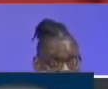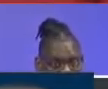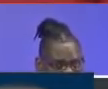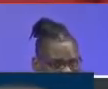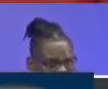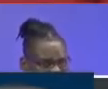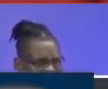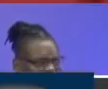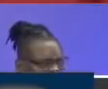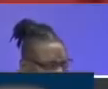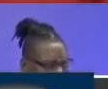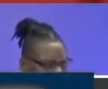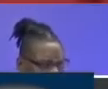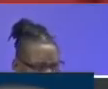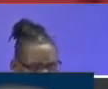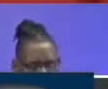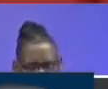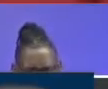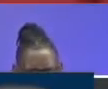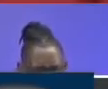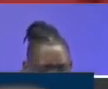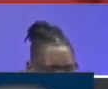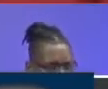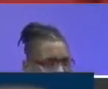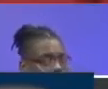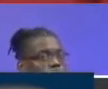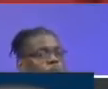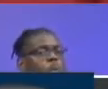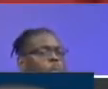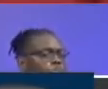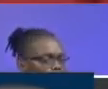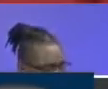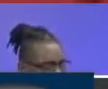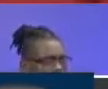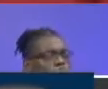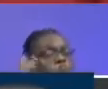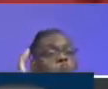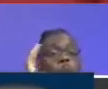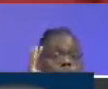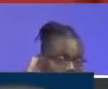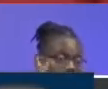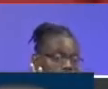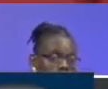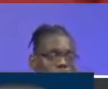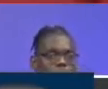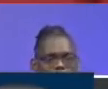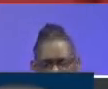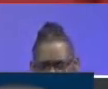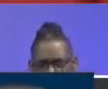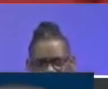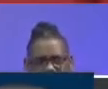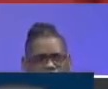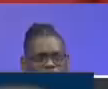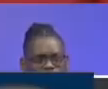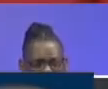enter the program. So the law will contemplate a transition mechanism to operationalize